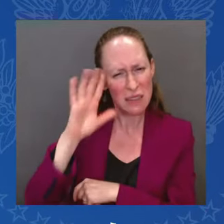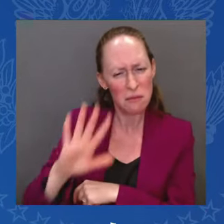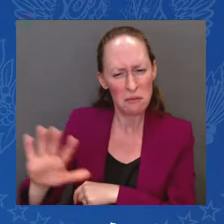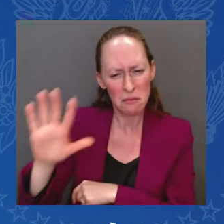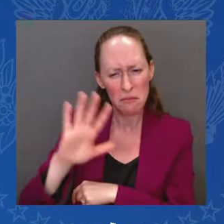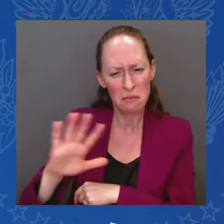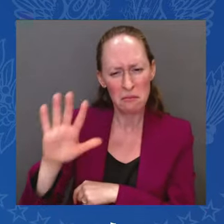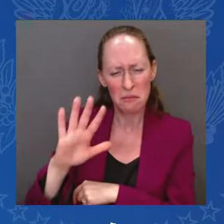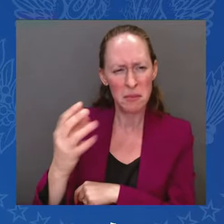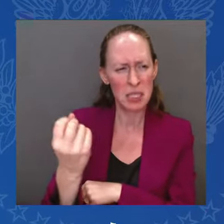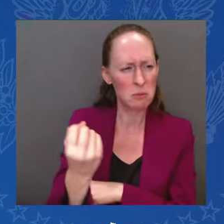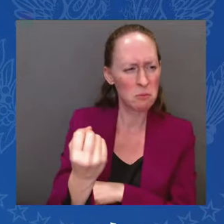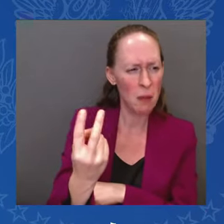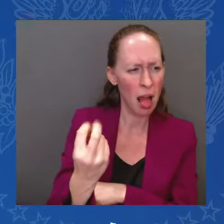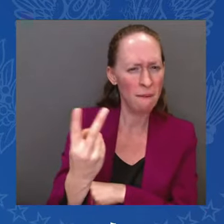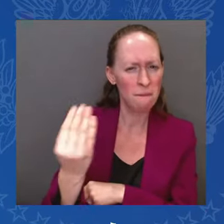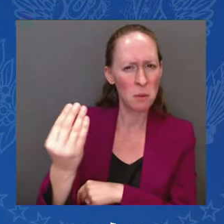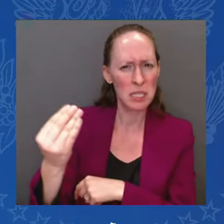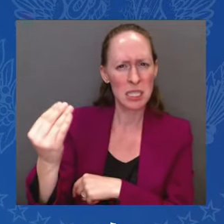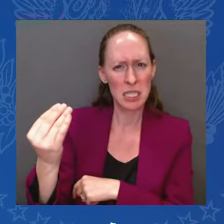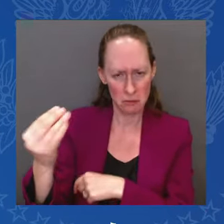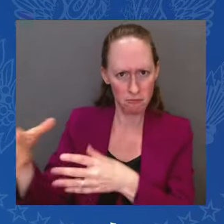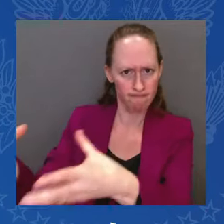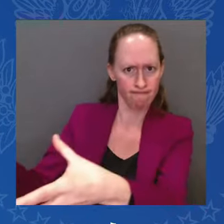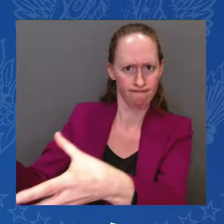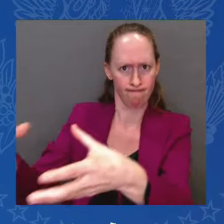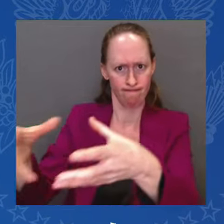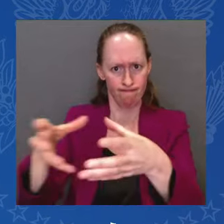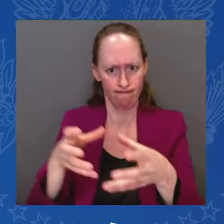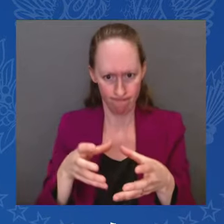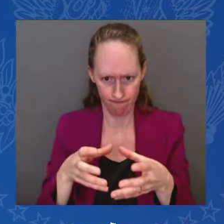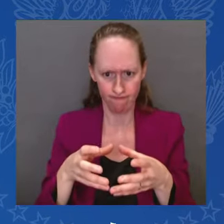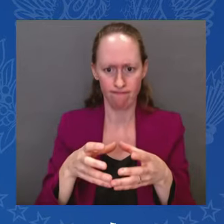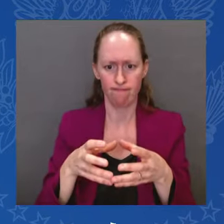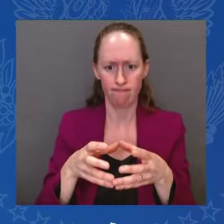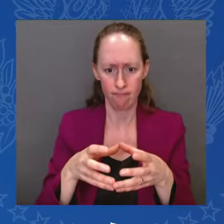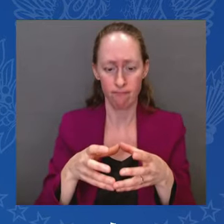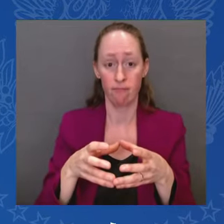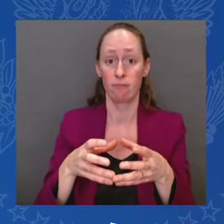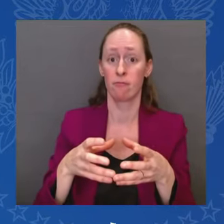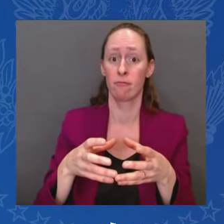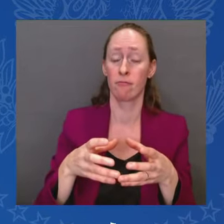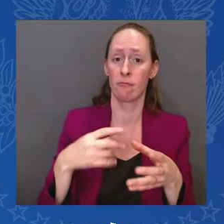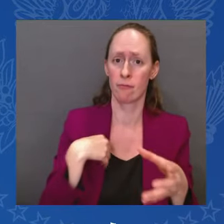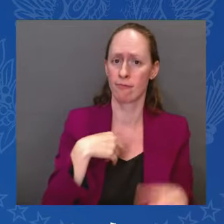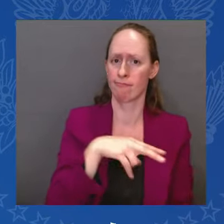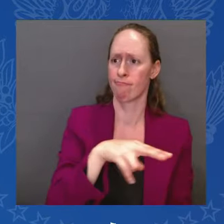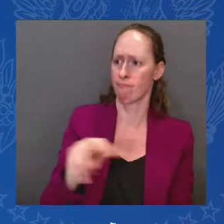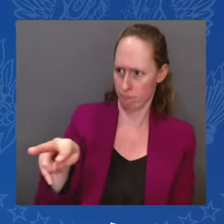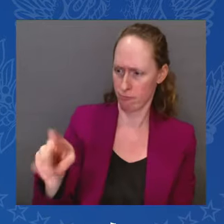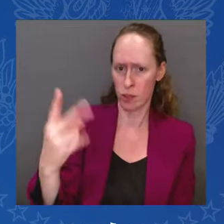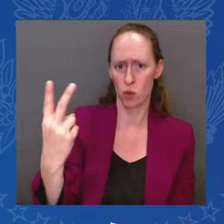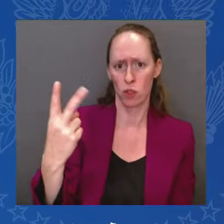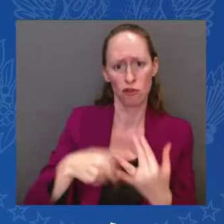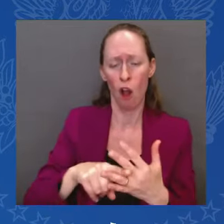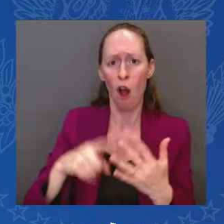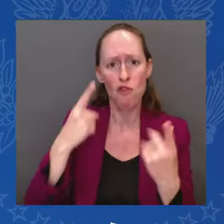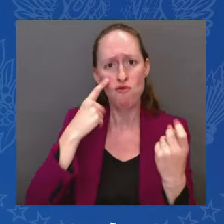walked in a room, and two of them started crying. And they said, we need help. We need